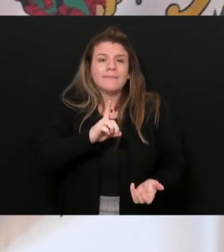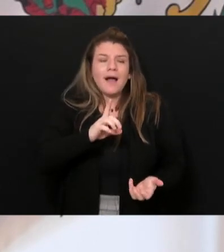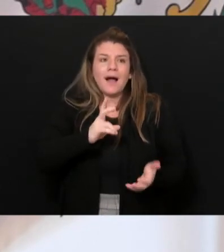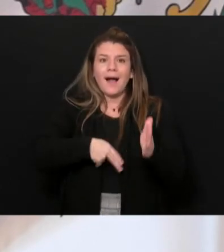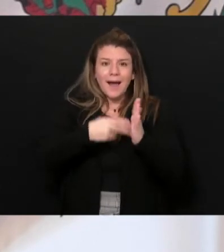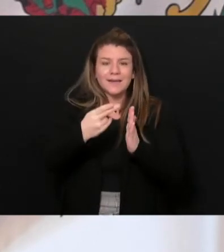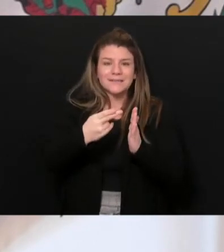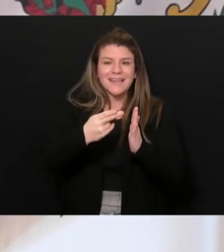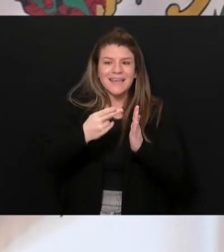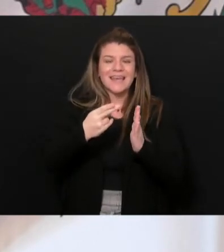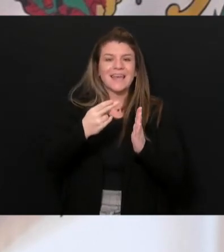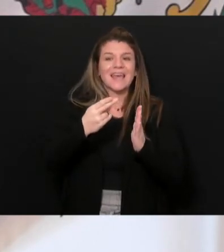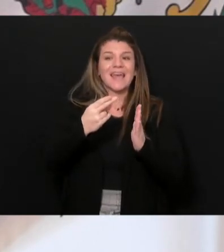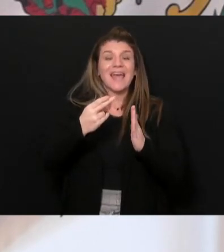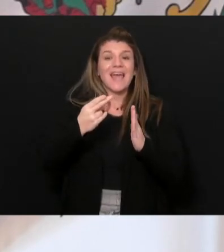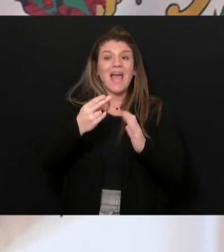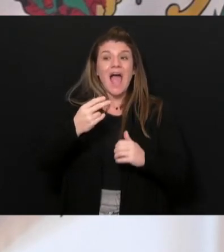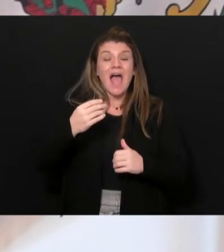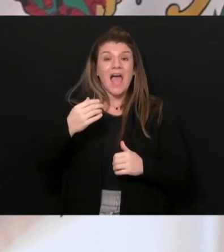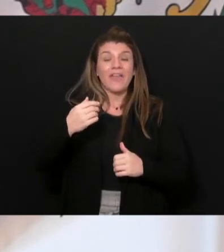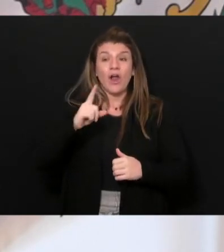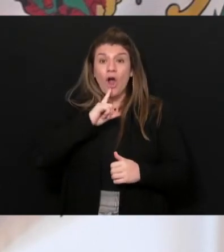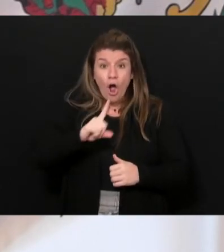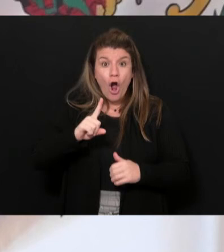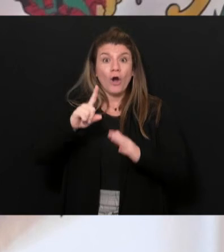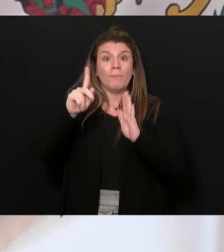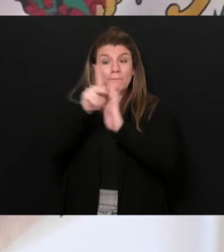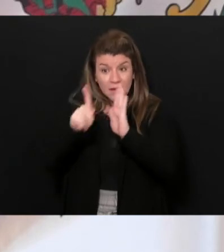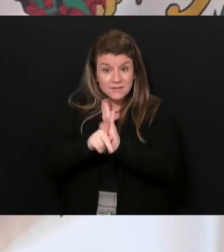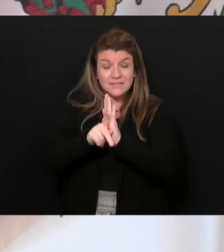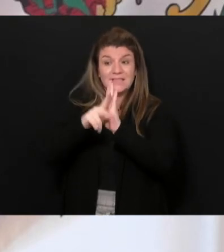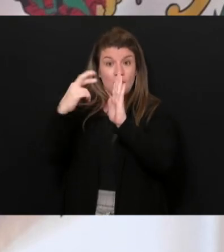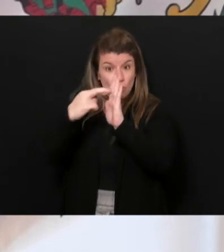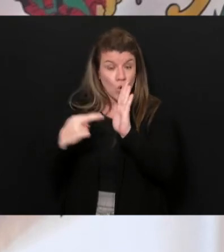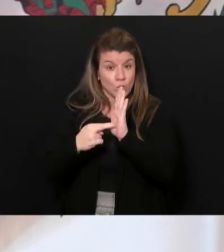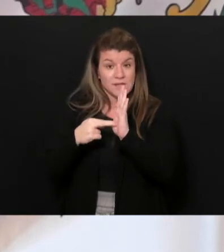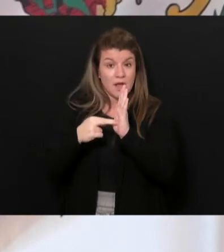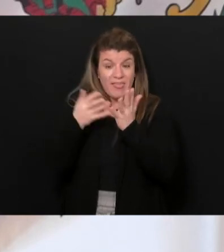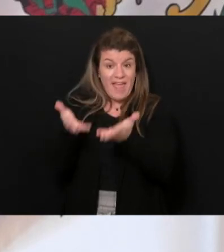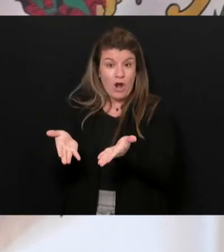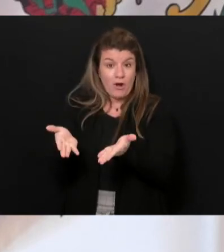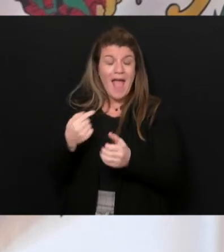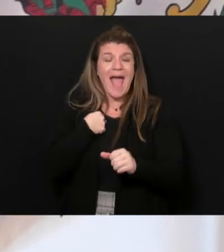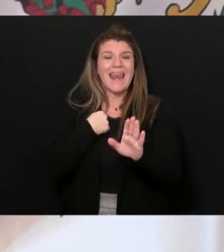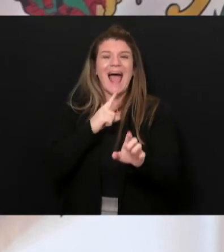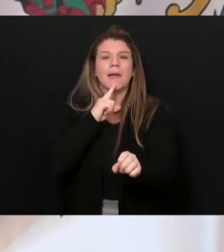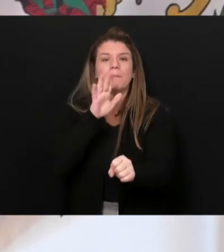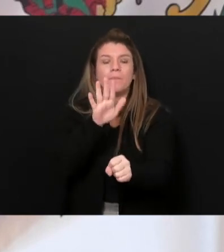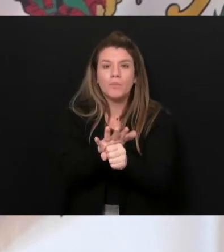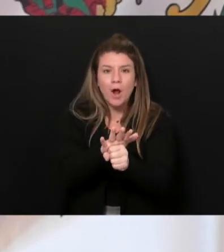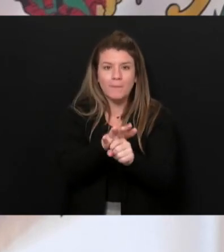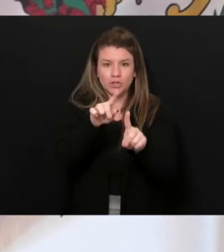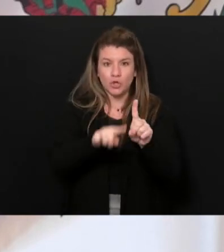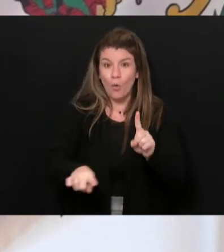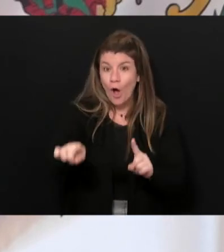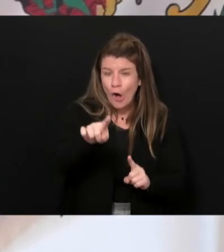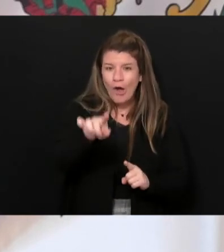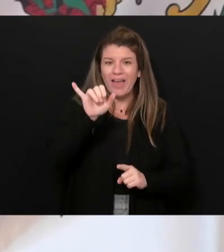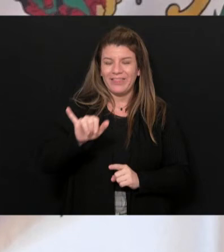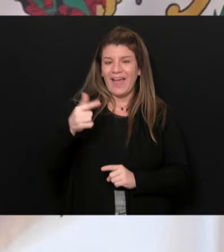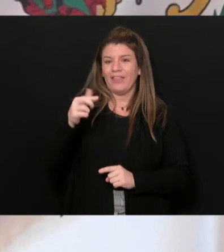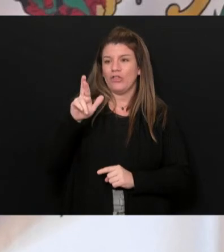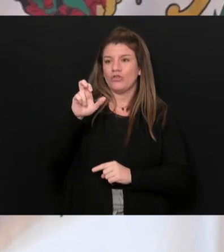this: protocols are in place, and I will promise you to God above that the